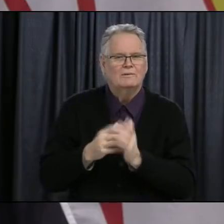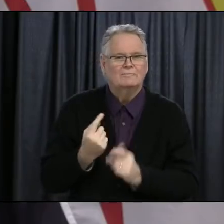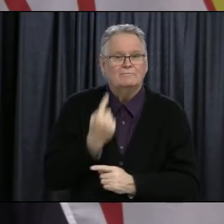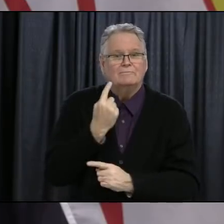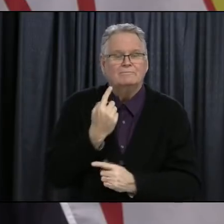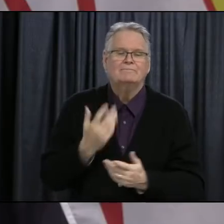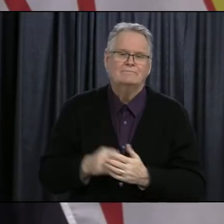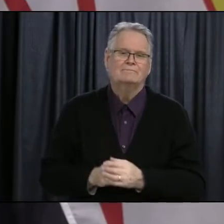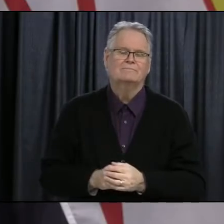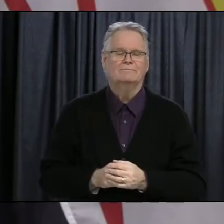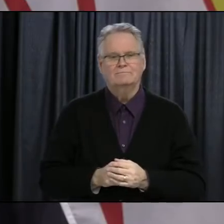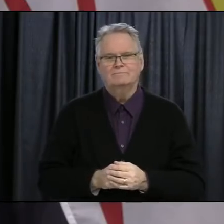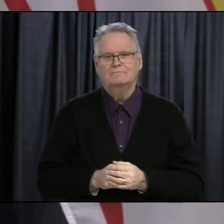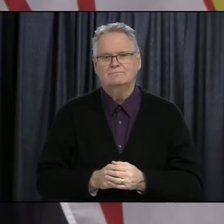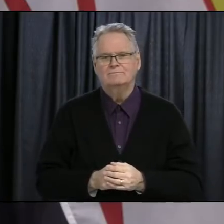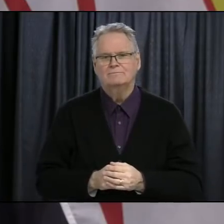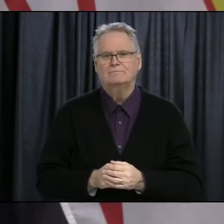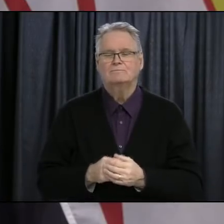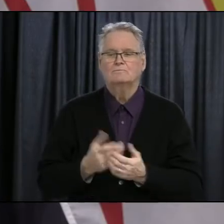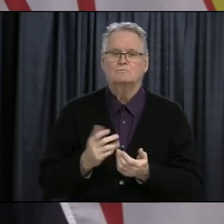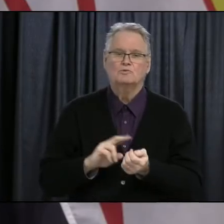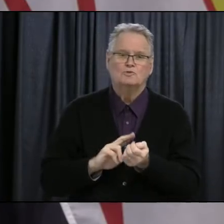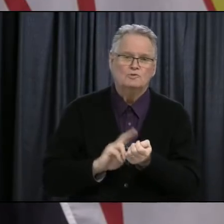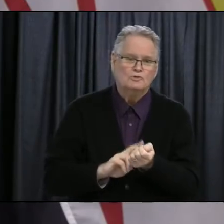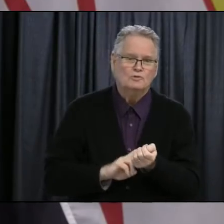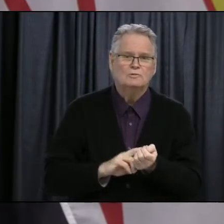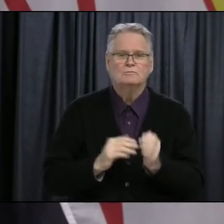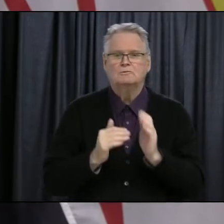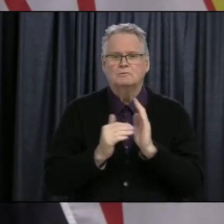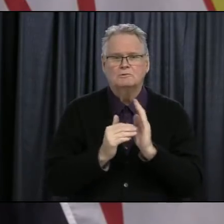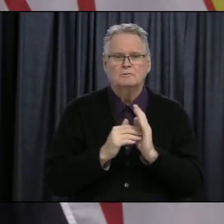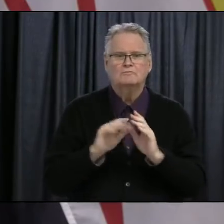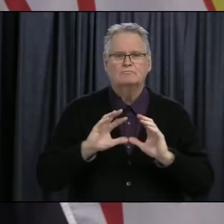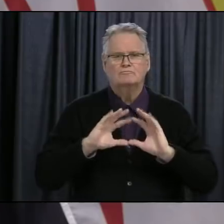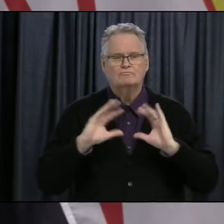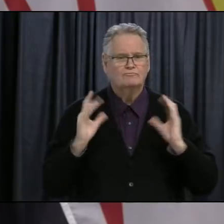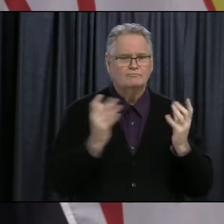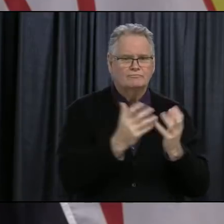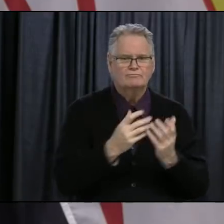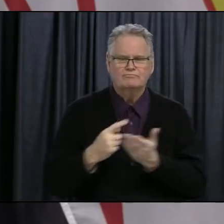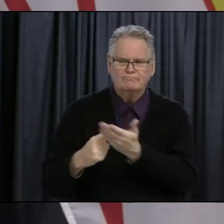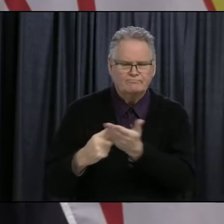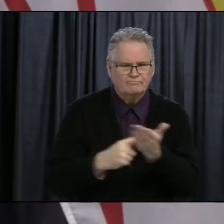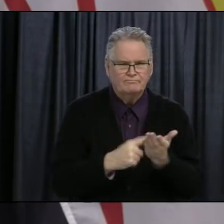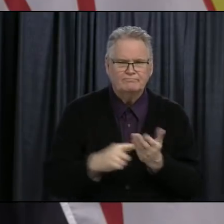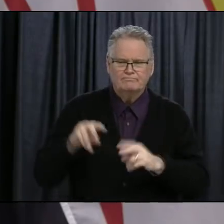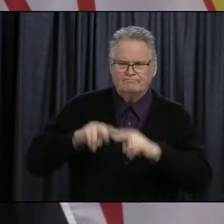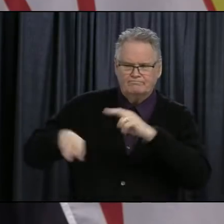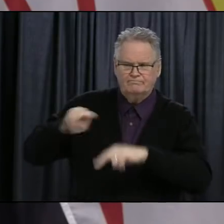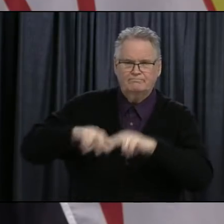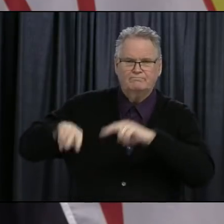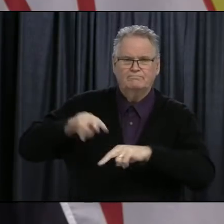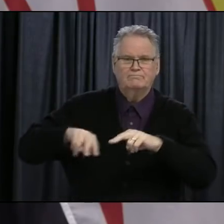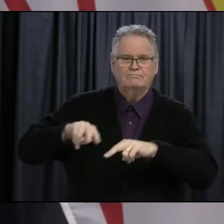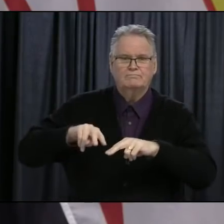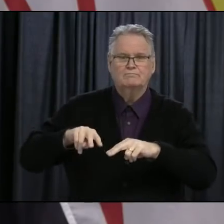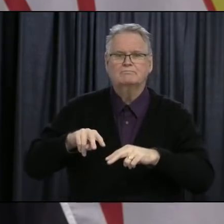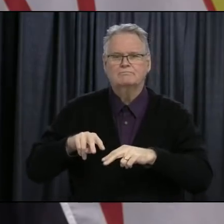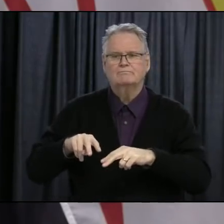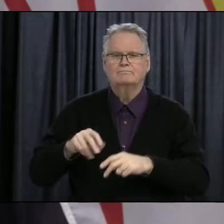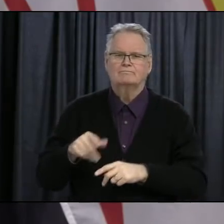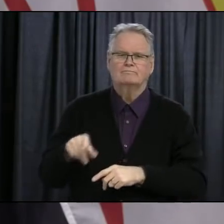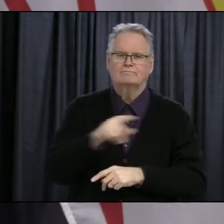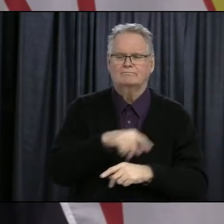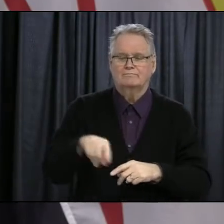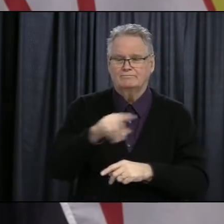true positive or a false positive. And I'm not privy to all of the discussions that happened with determining if this person, why